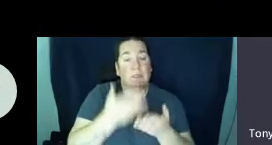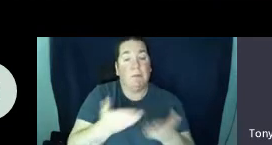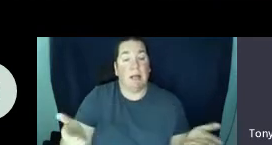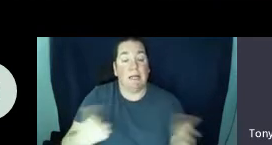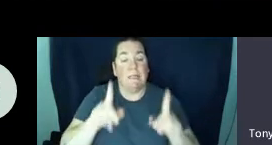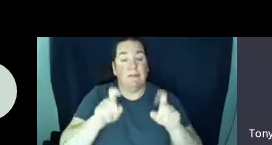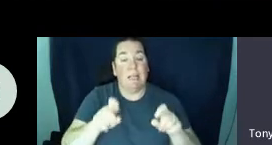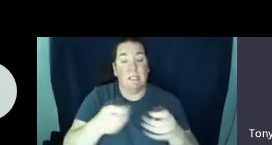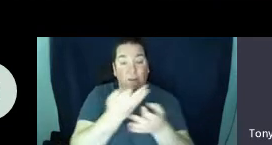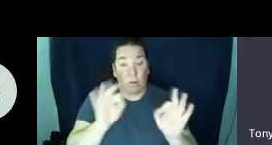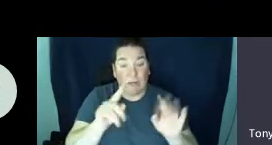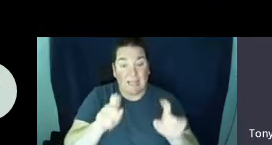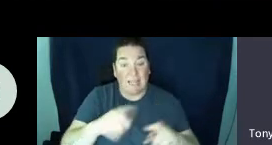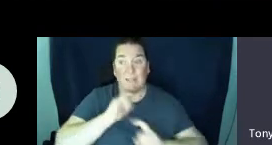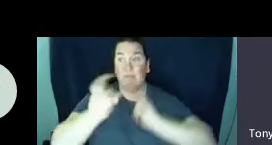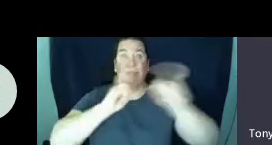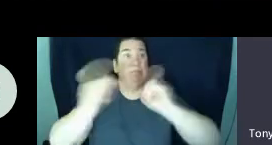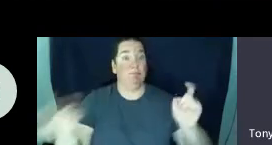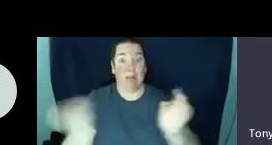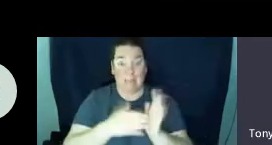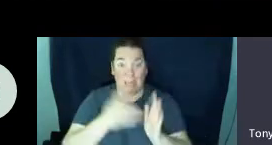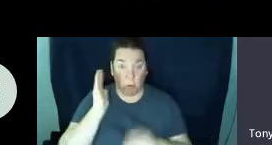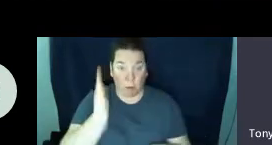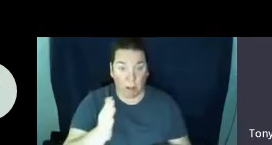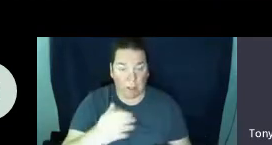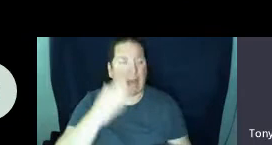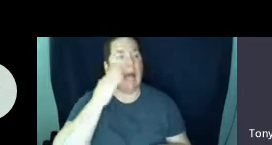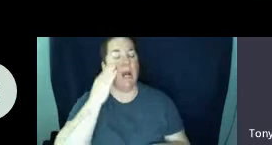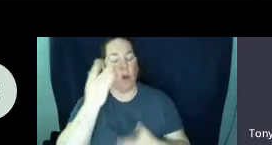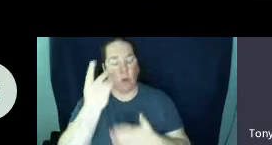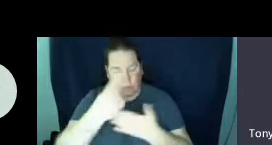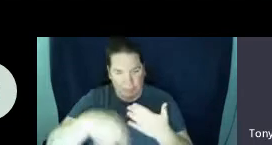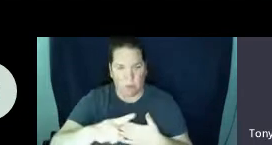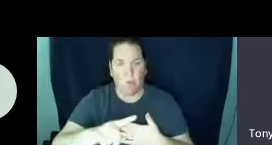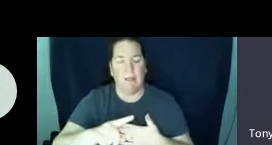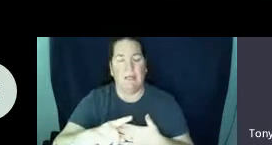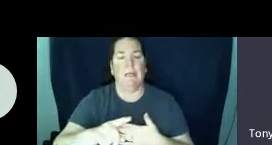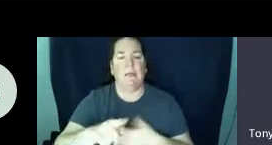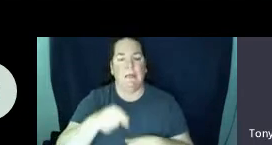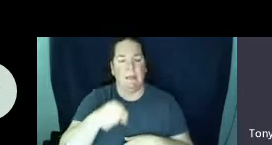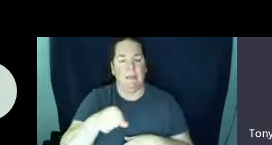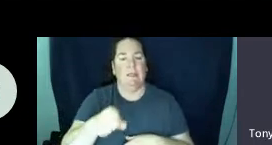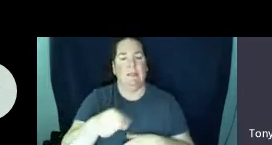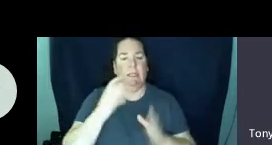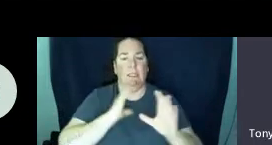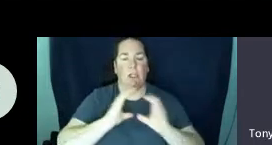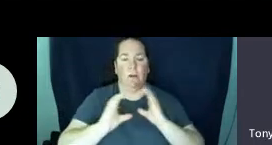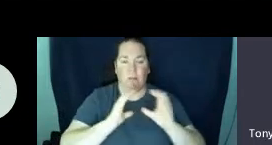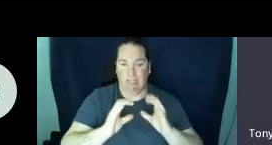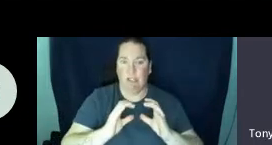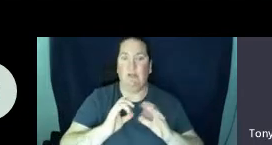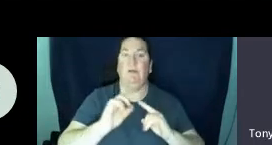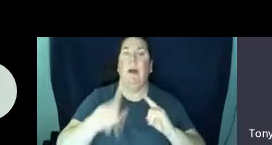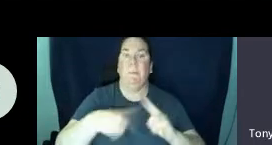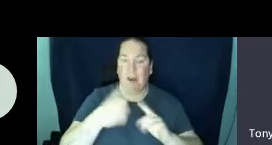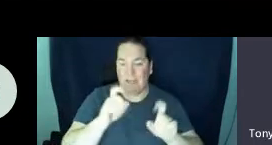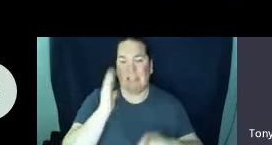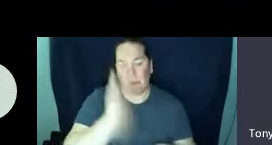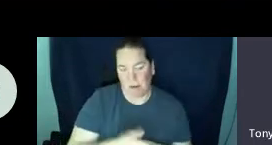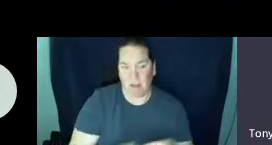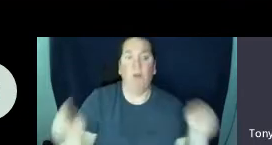tests be distributed again? And I know, so next week, the theme of this conversation will be on testing, so we'll have much